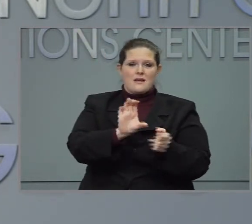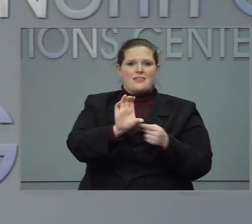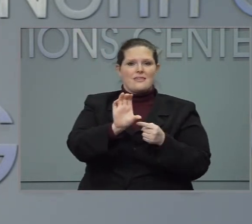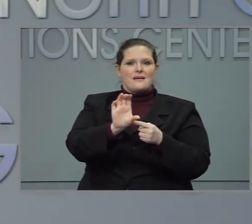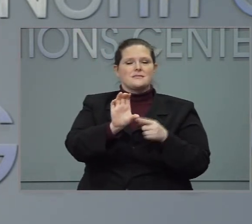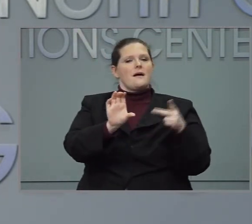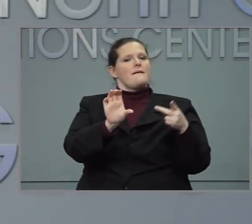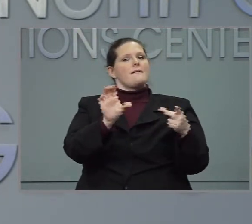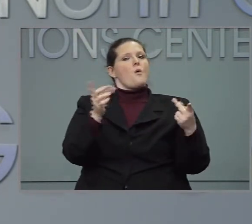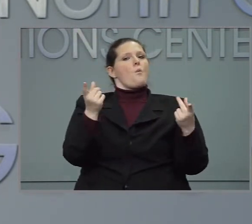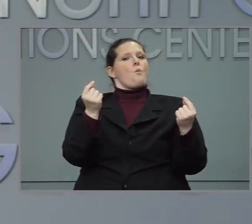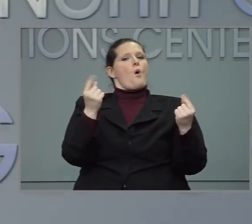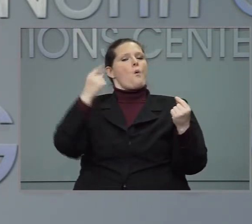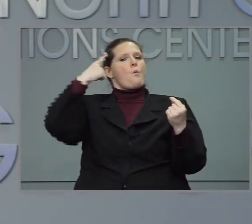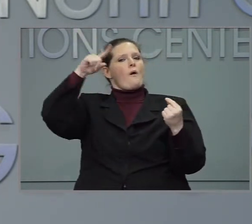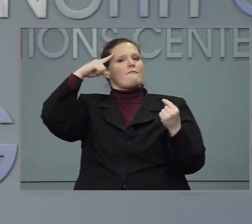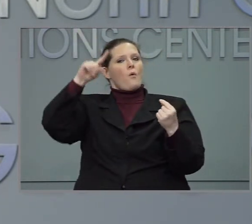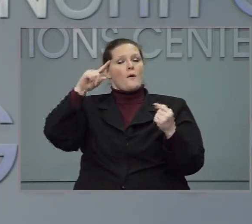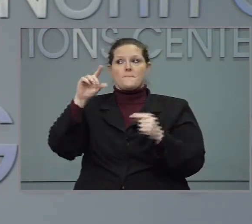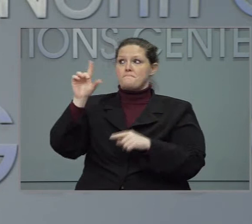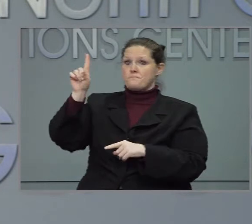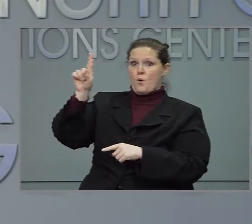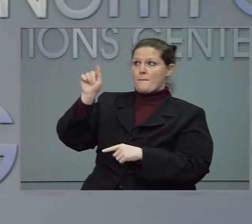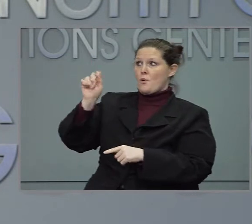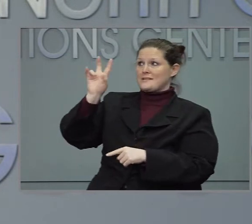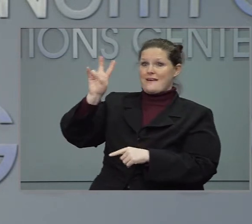context. The non-federal share